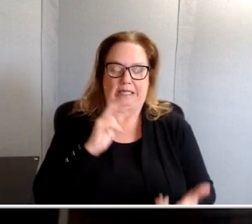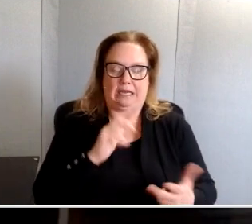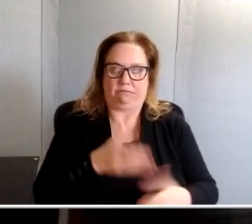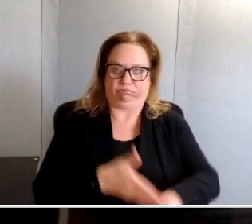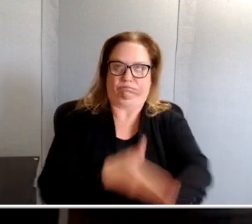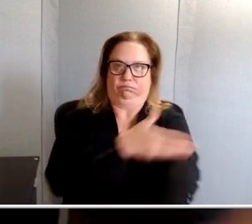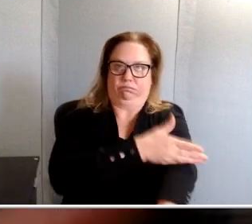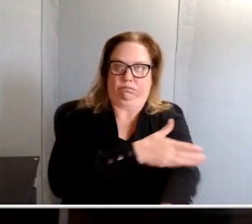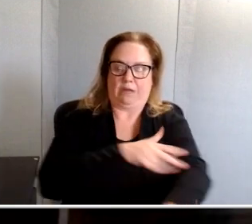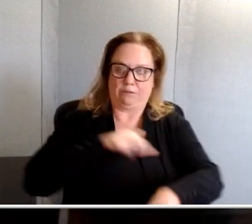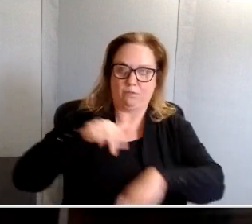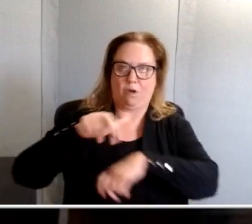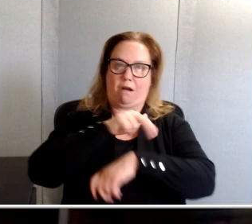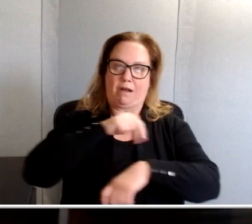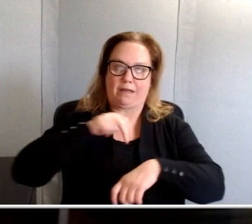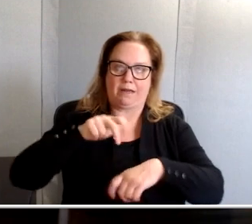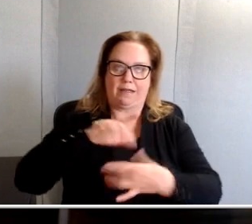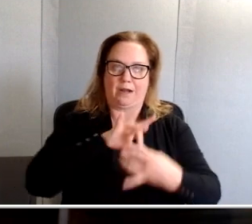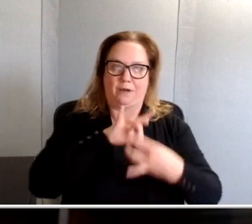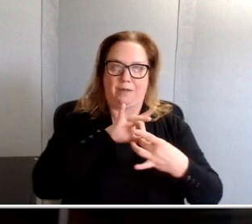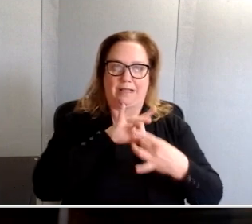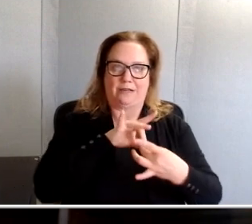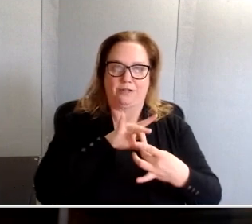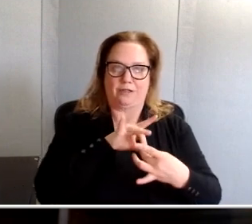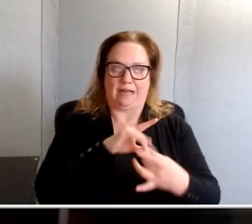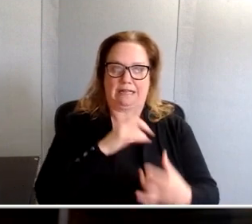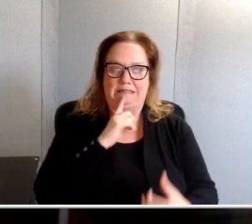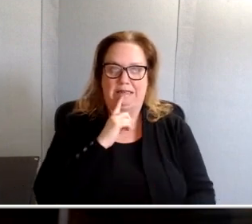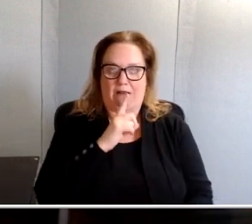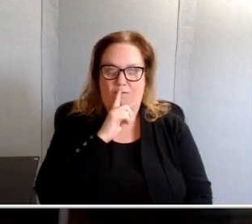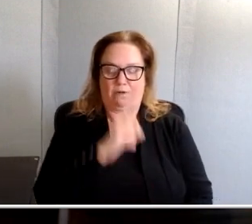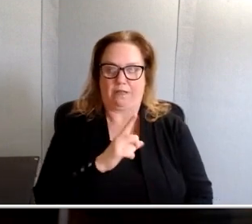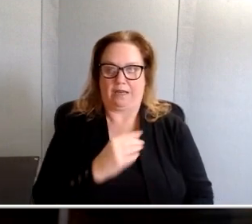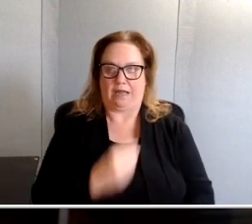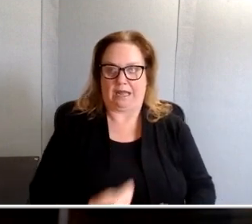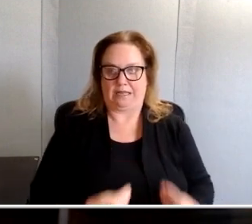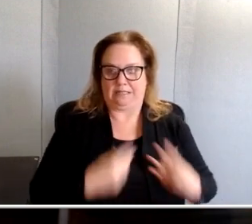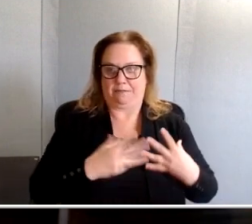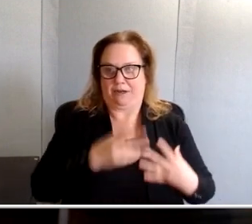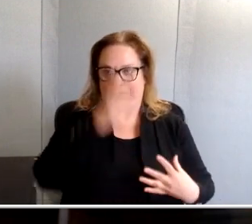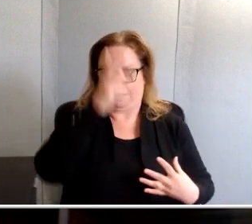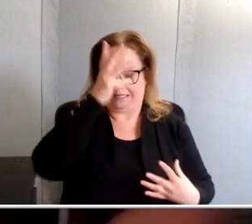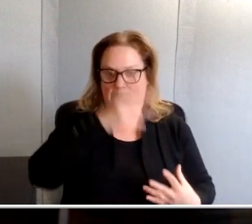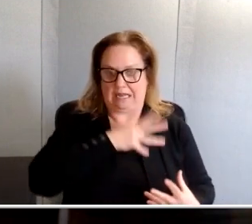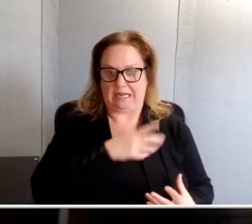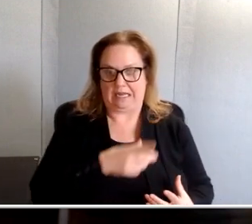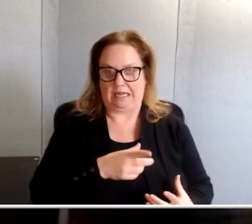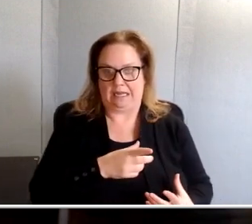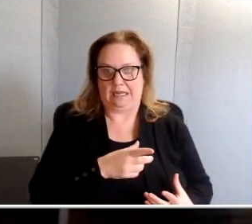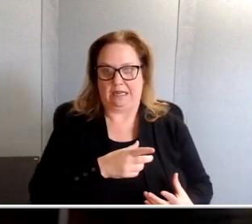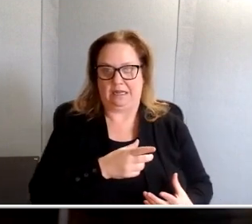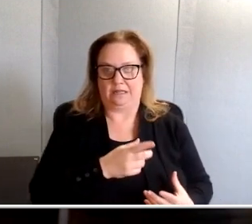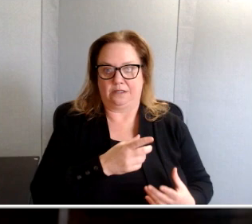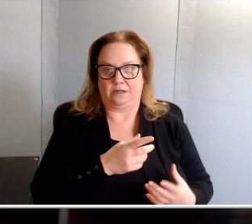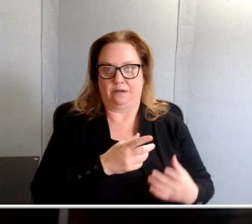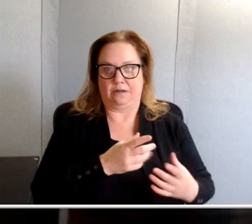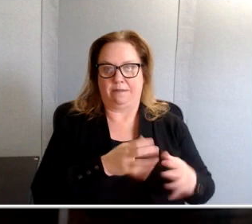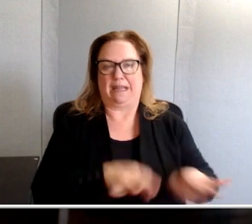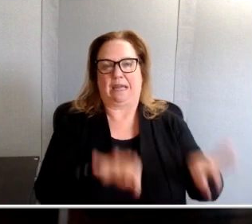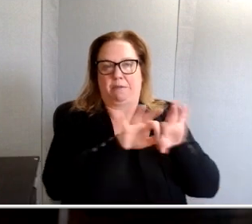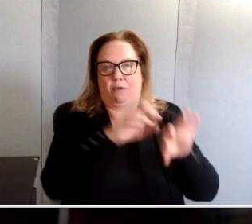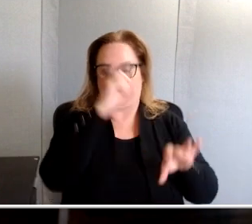doing. That relationship built, and I said, I really inspired this guy, and so it became very important to